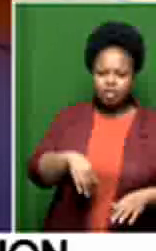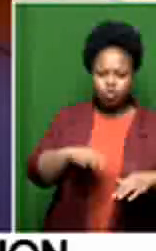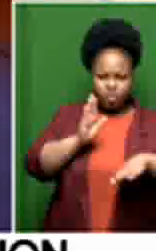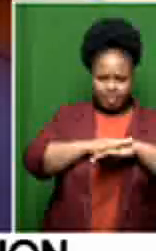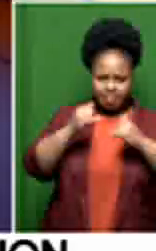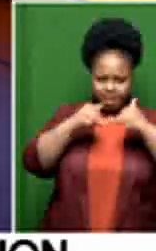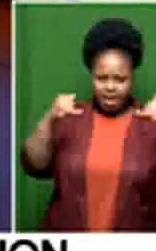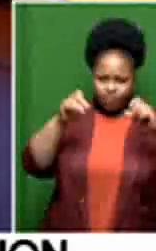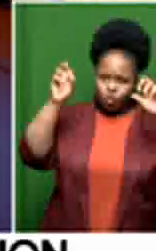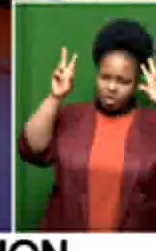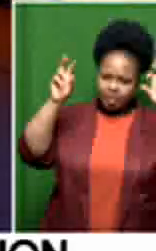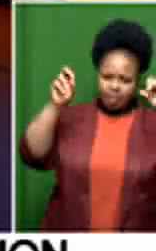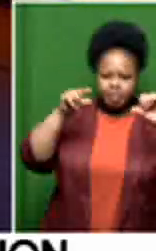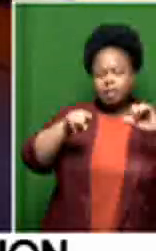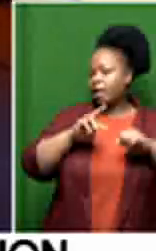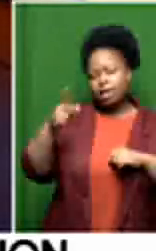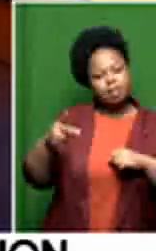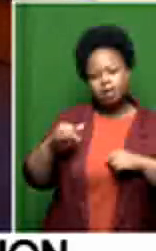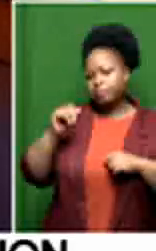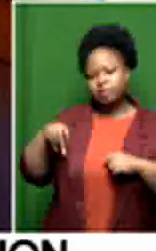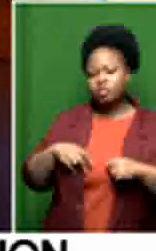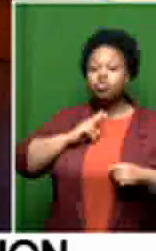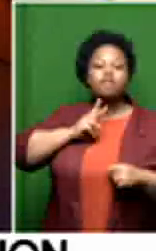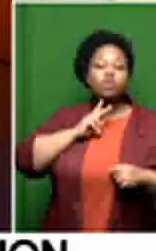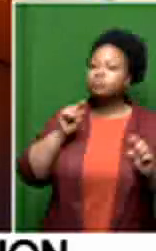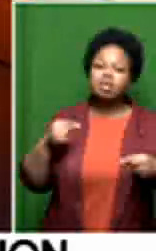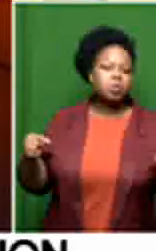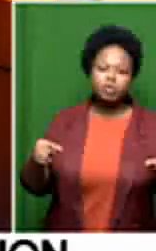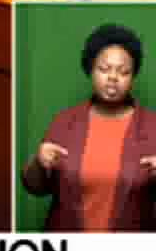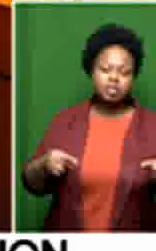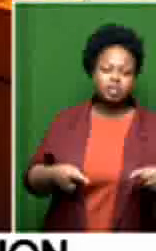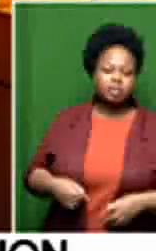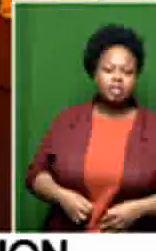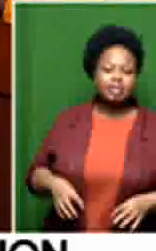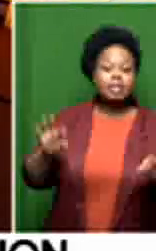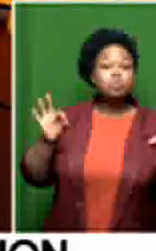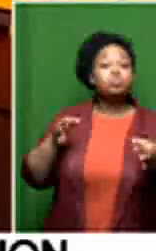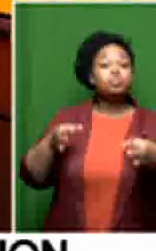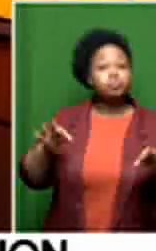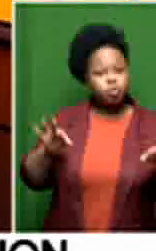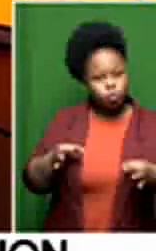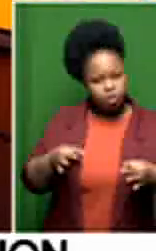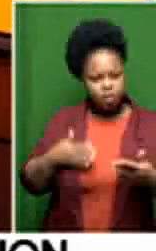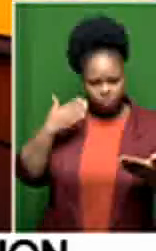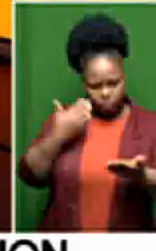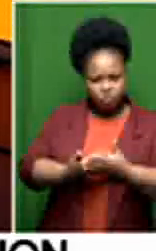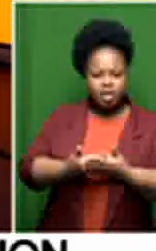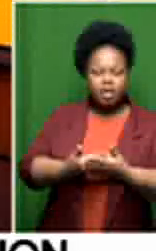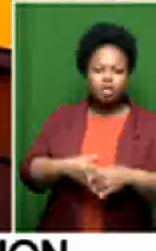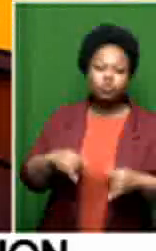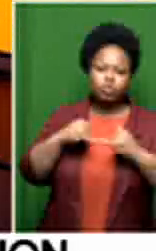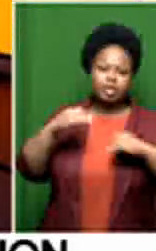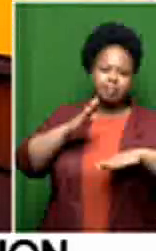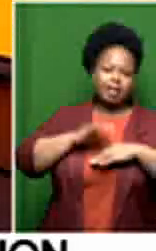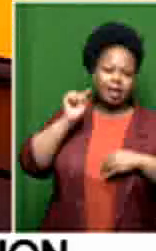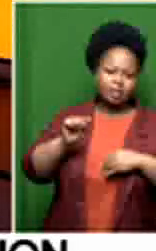timeline, because other apps don't allow that people to do status updates and music or podcasts in the